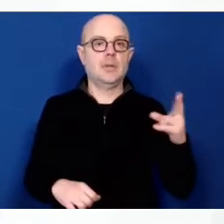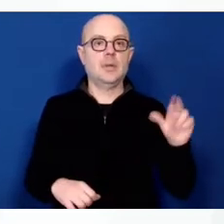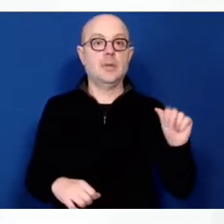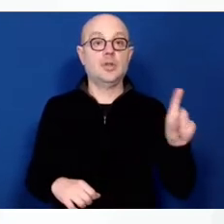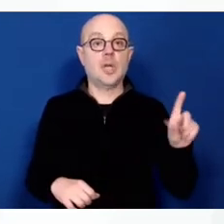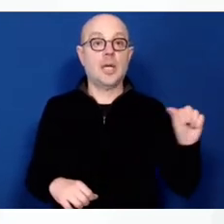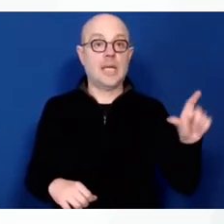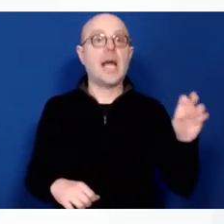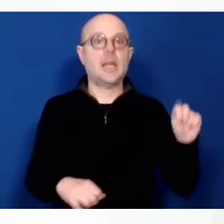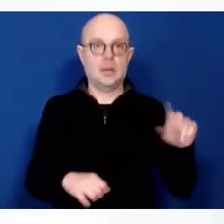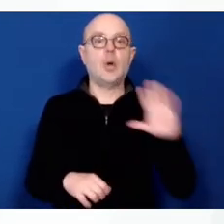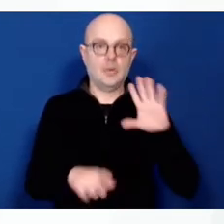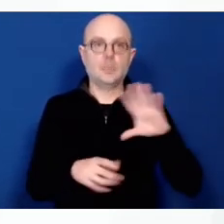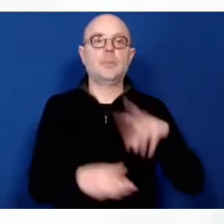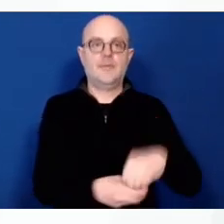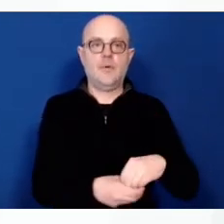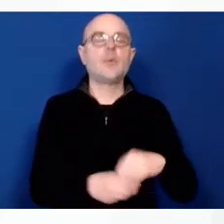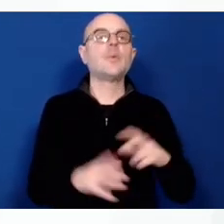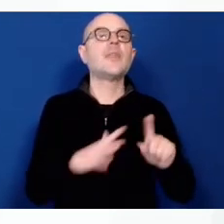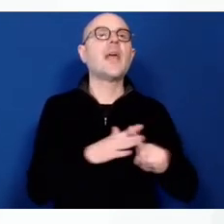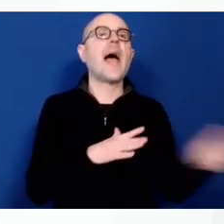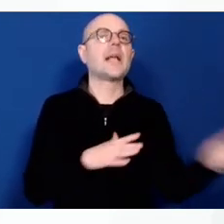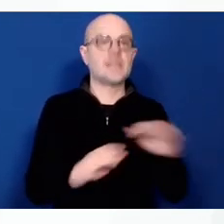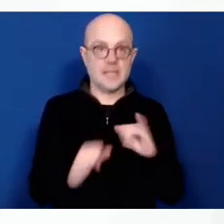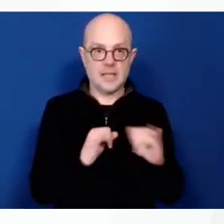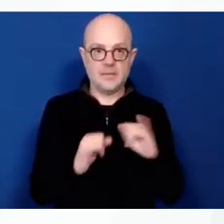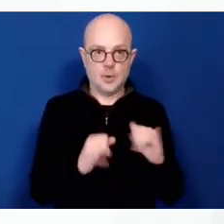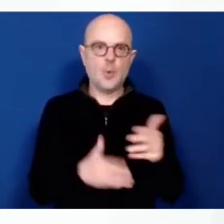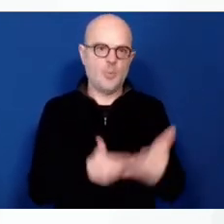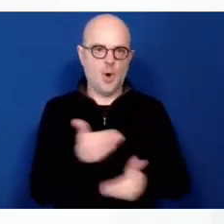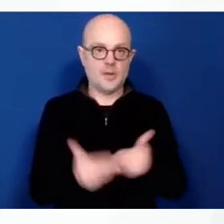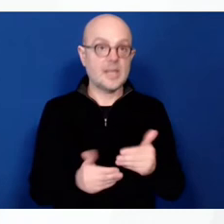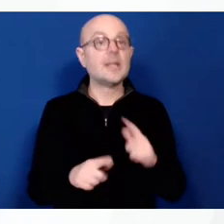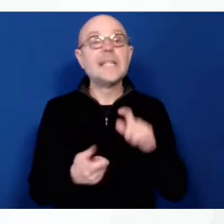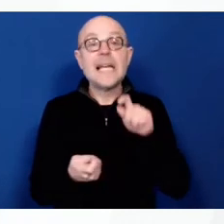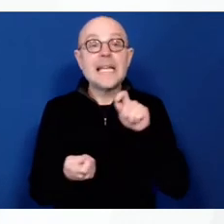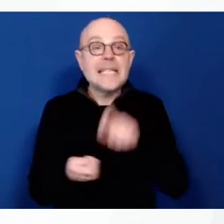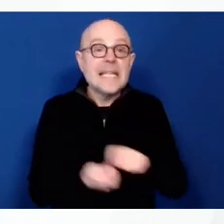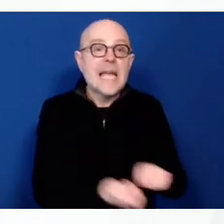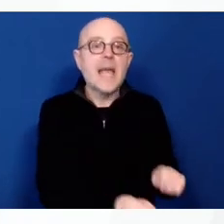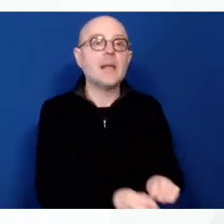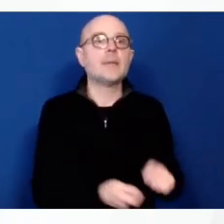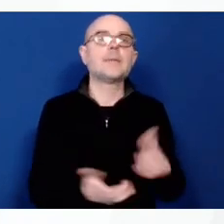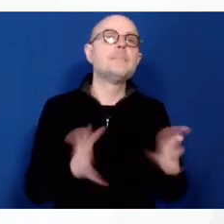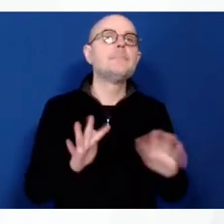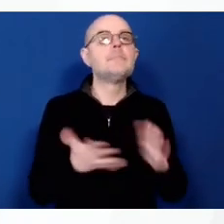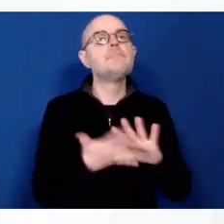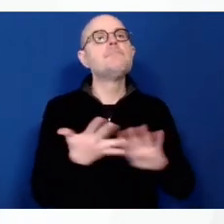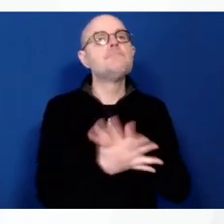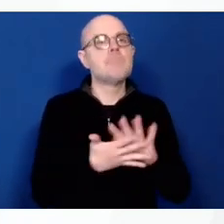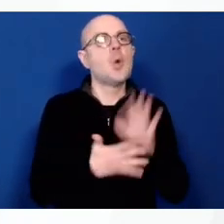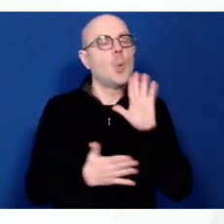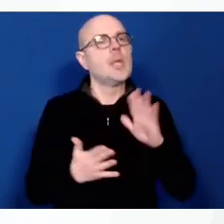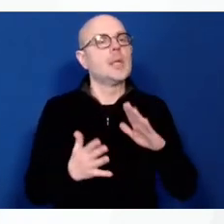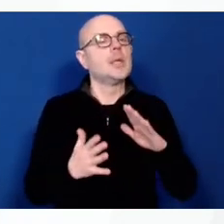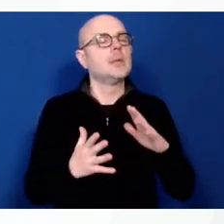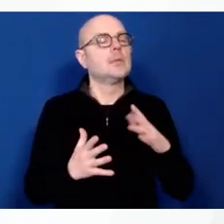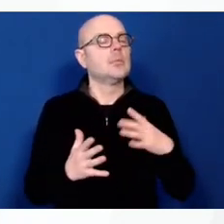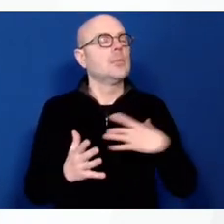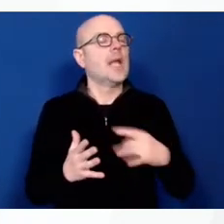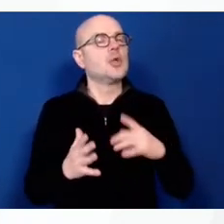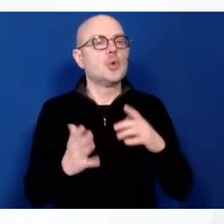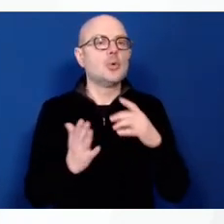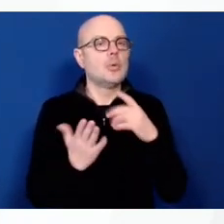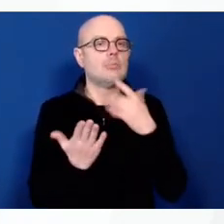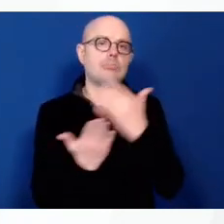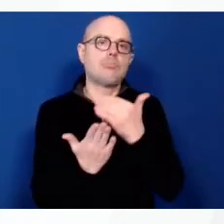exit interview process, but the details of that we are hoping to identify quickly. And honestly, we're hoping we don't have